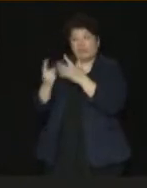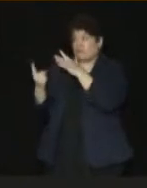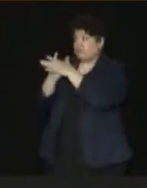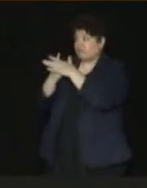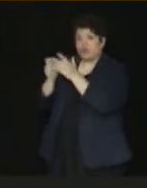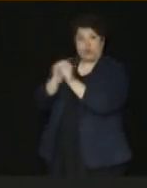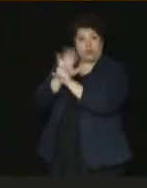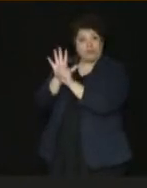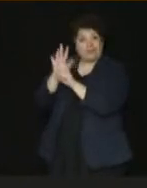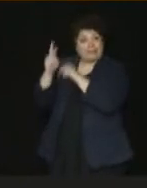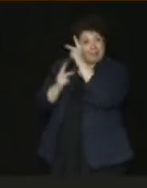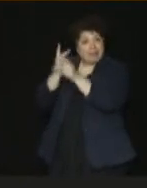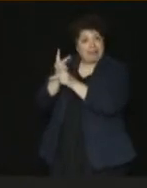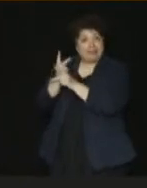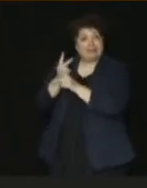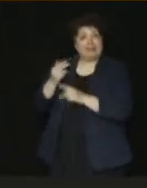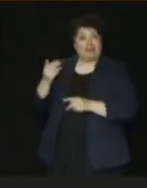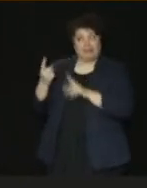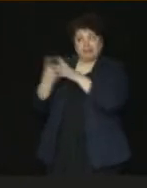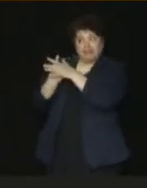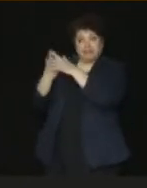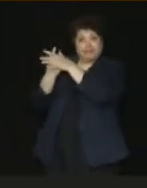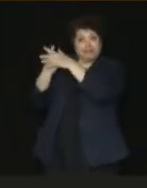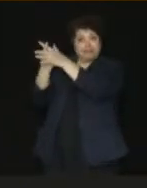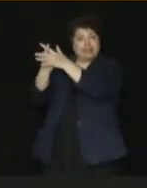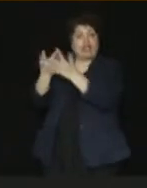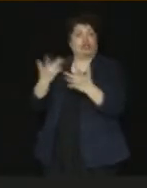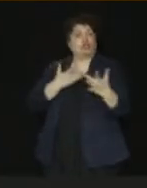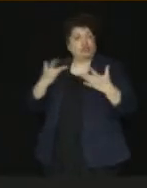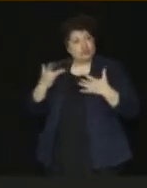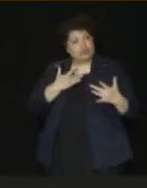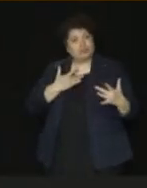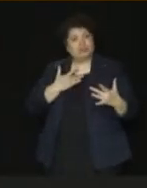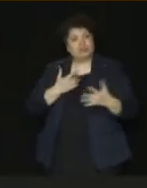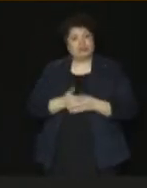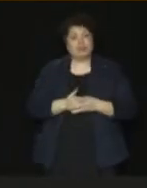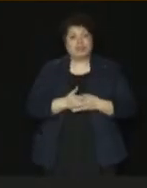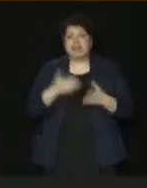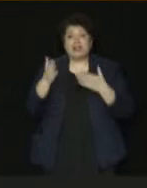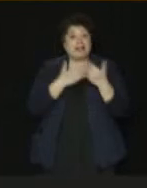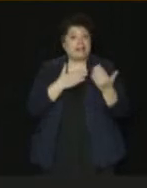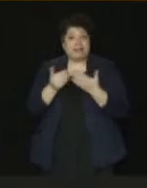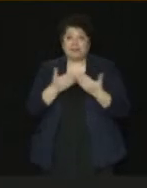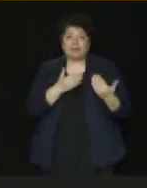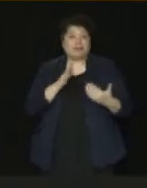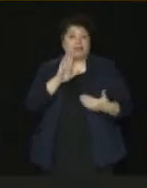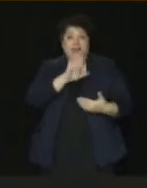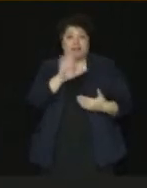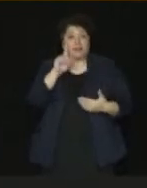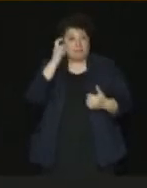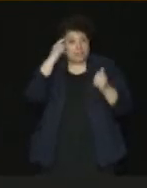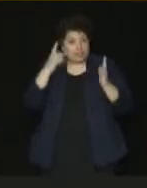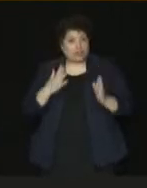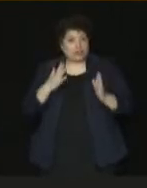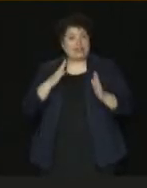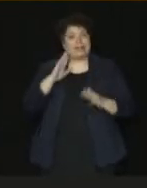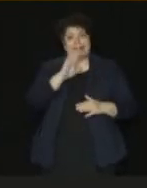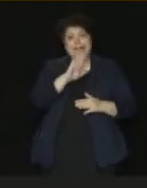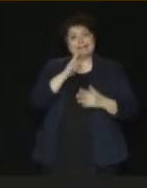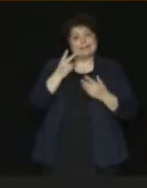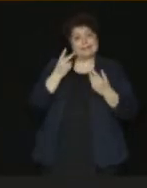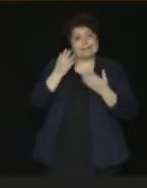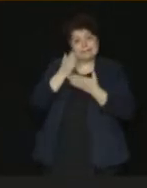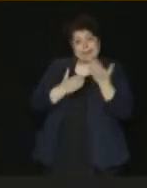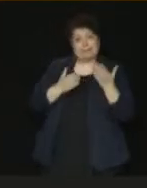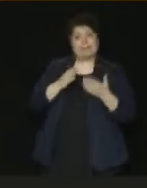are of real concern. So even if we do look at, or the minister does look at specific exceptions